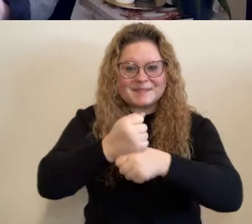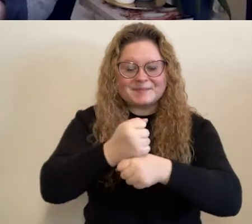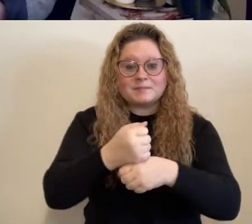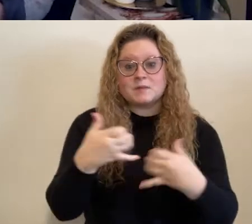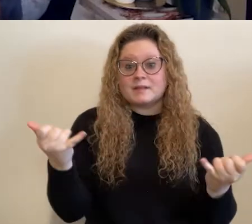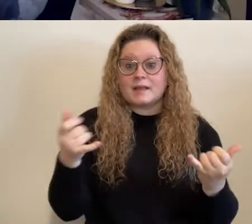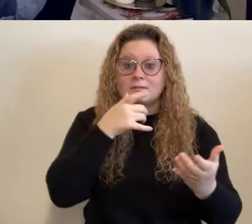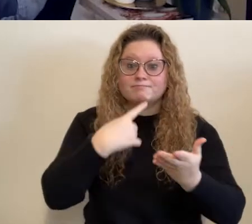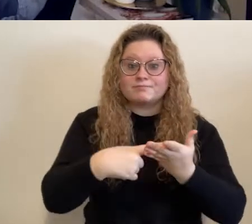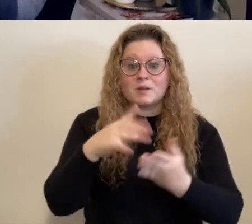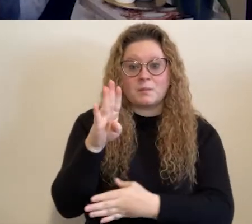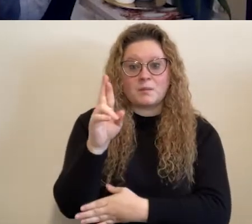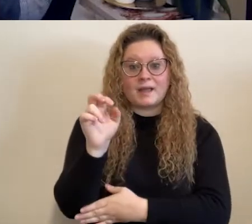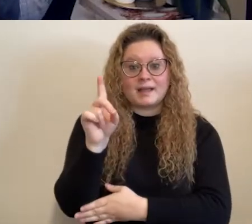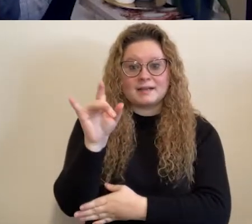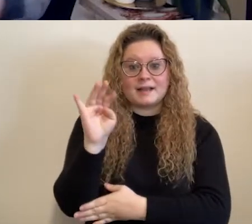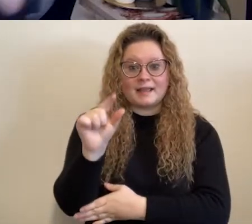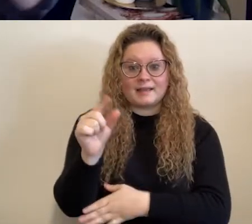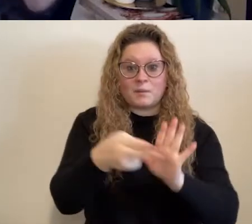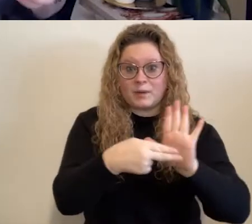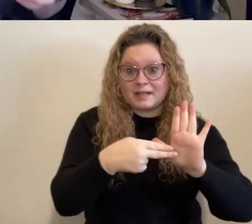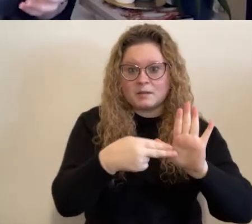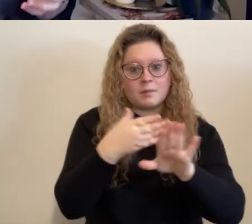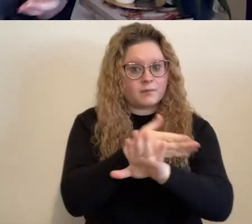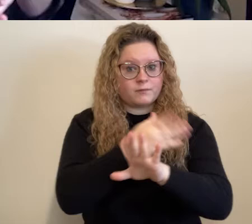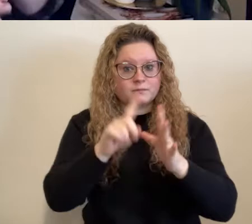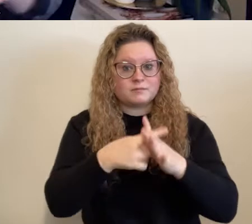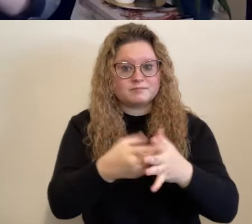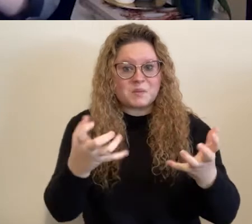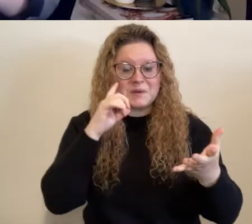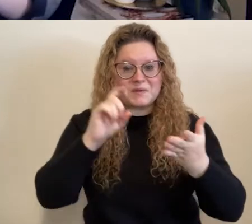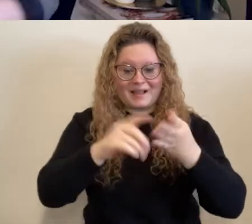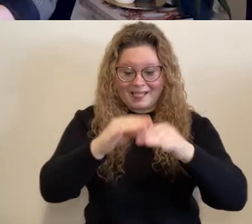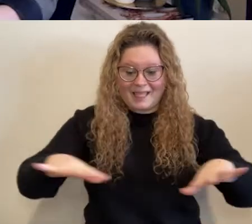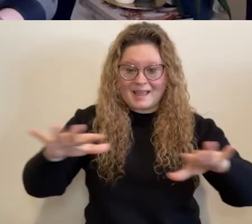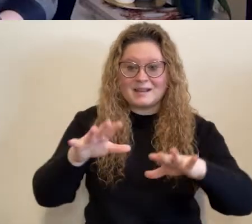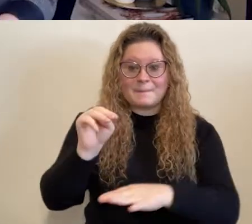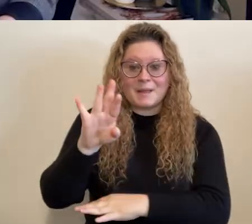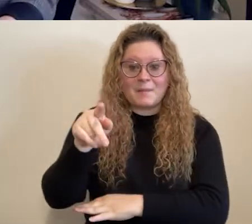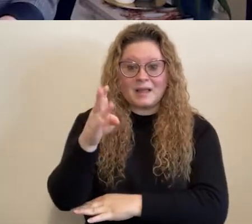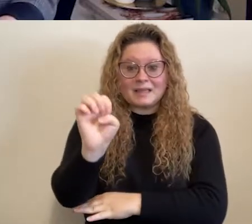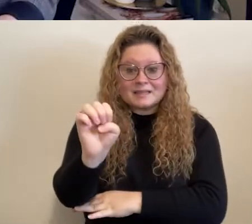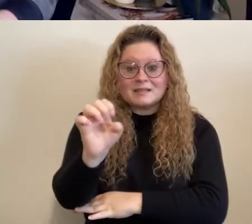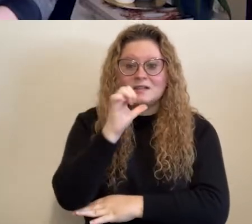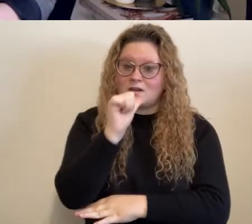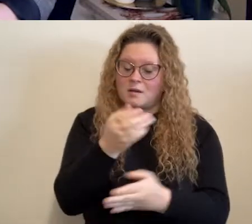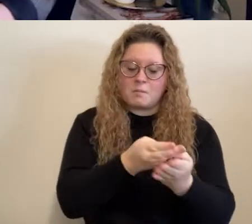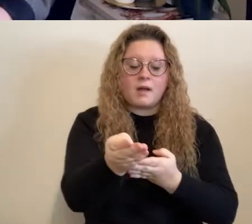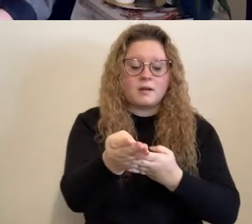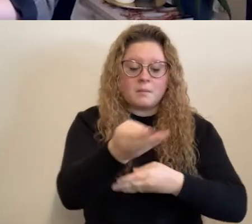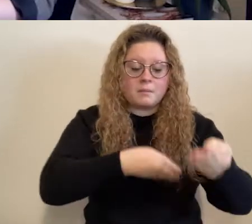about branding, but before we start, I'd like to acknowledge that we are in Mi'kma'ki, which is the ancestral and unceded territory of the